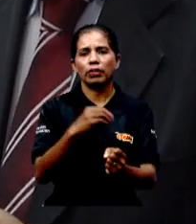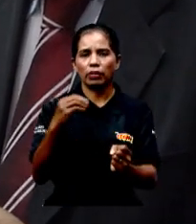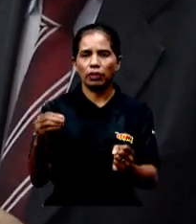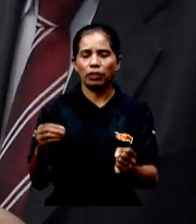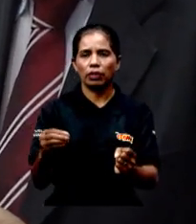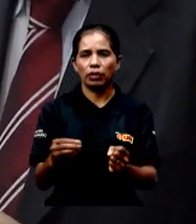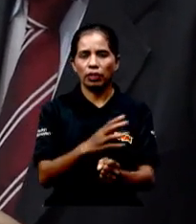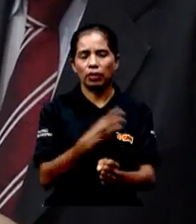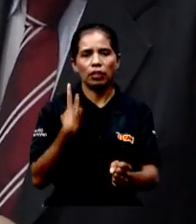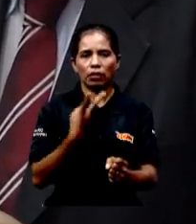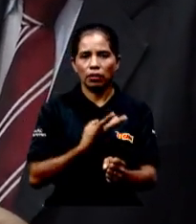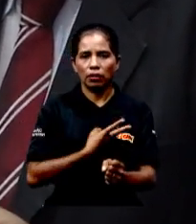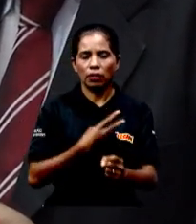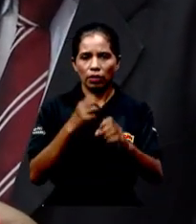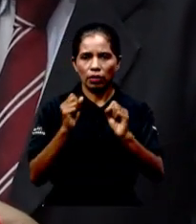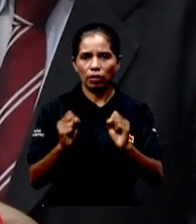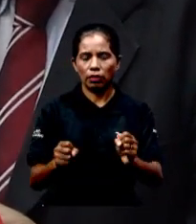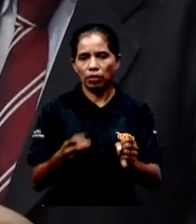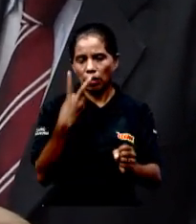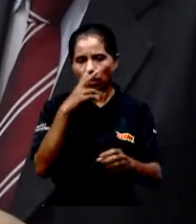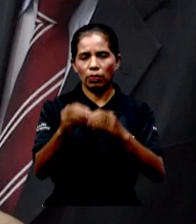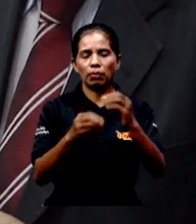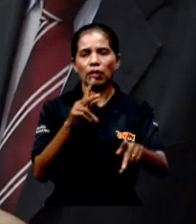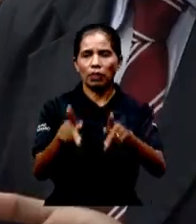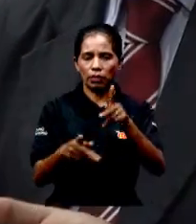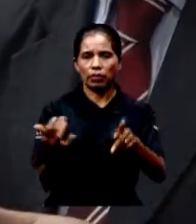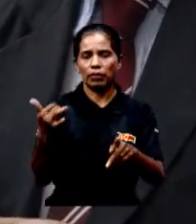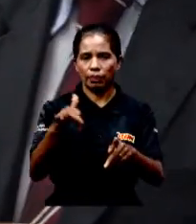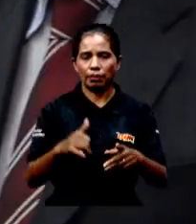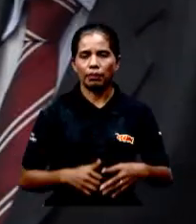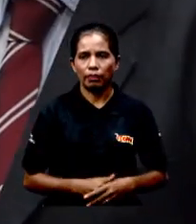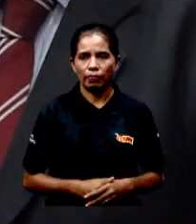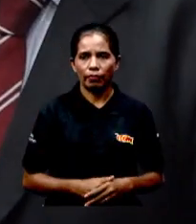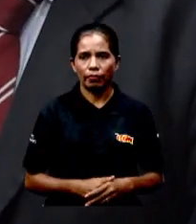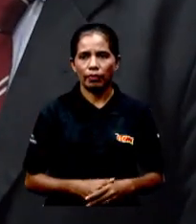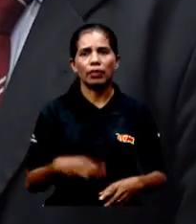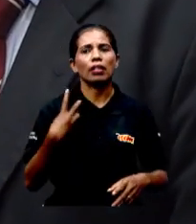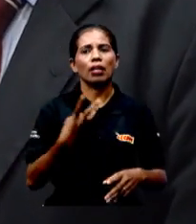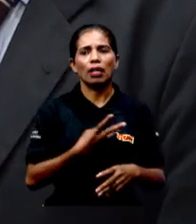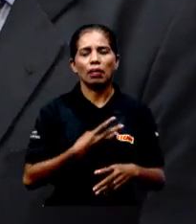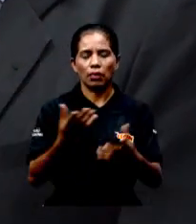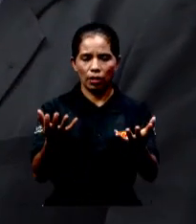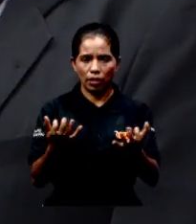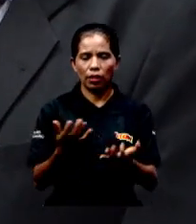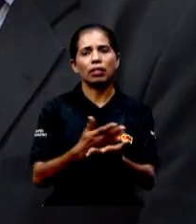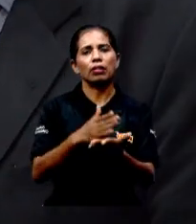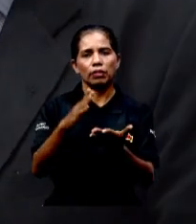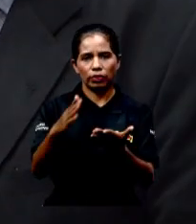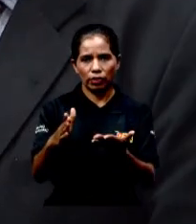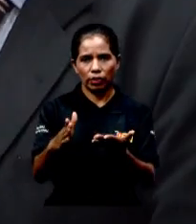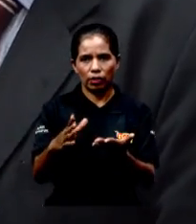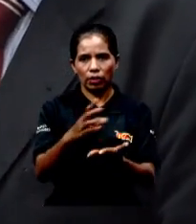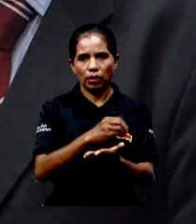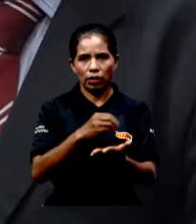lady, women, they suffer most. Yeah. We don't want that. Yeah. Yeah, we also would like to set up a